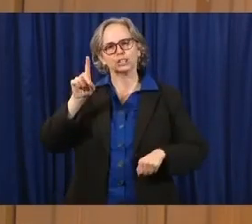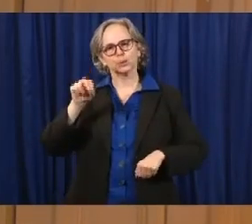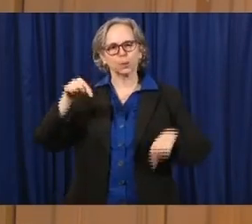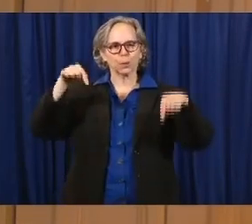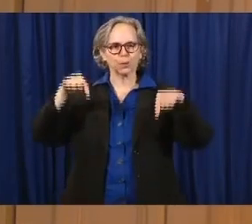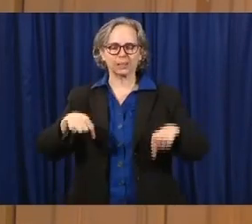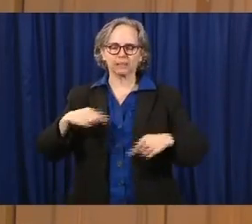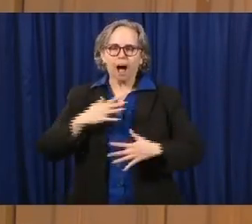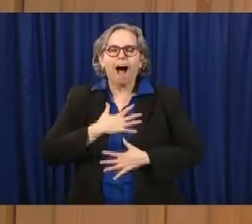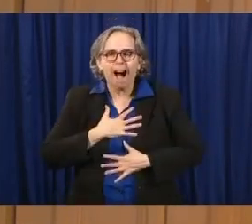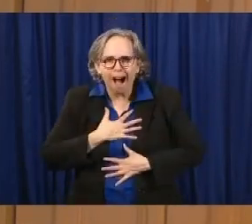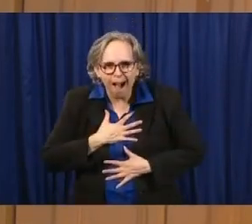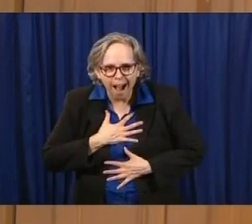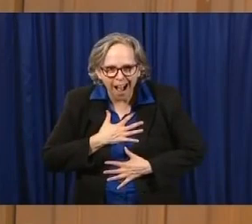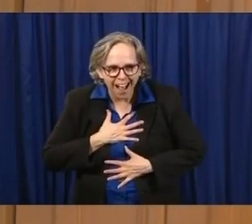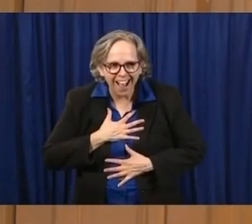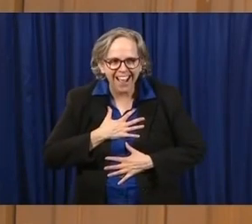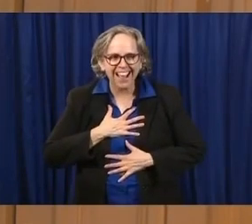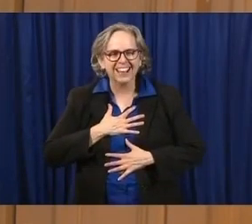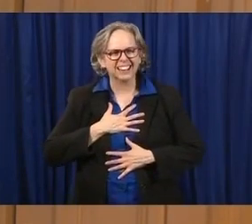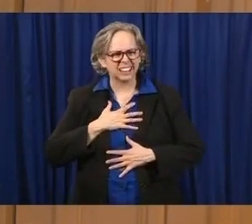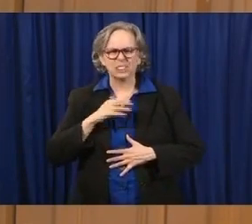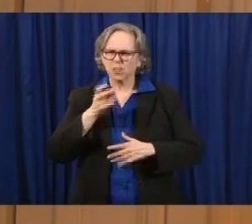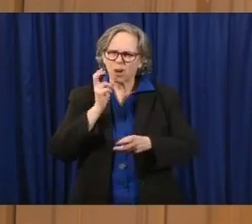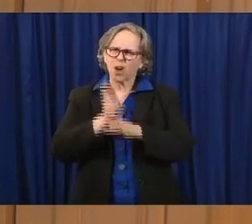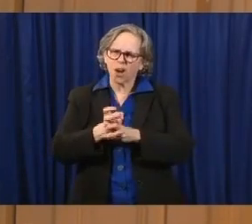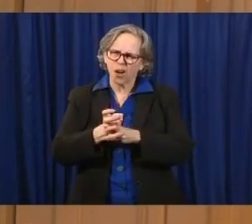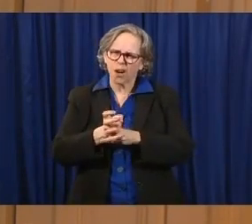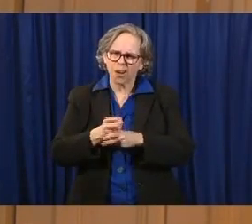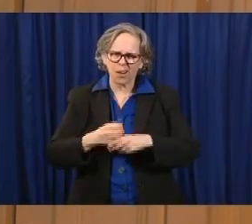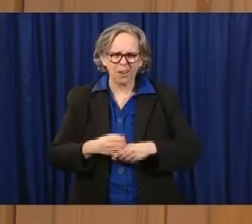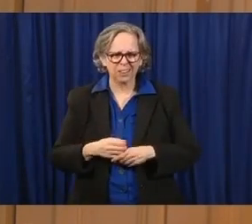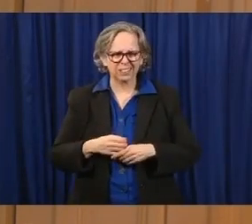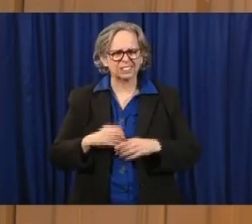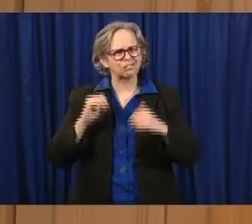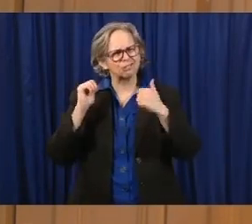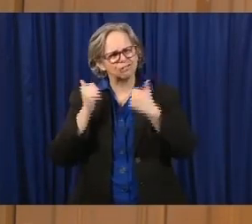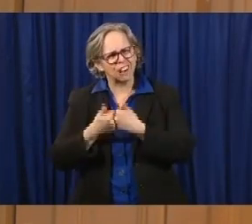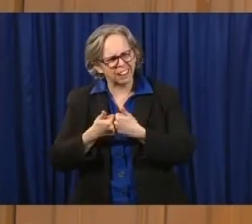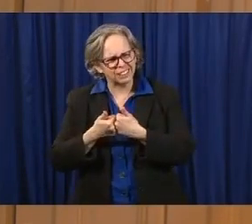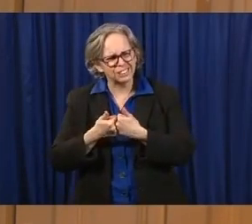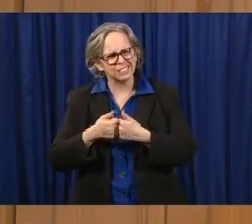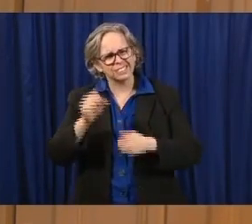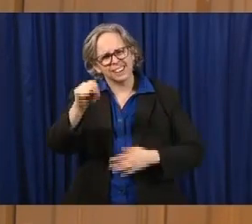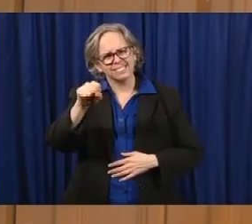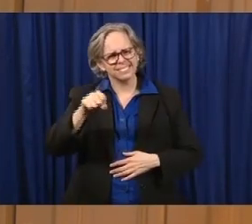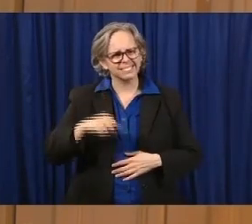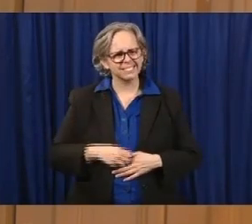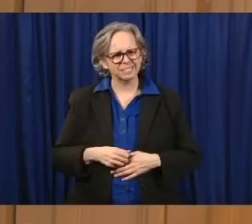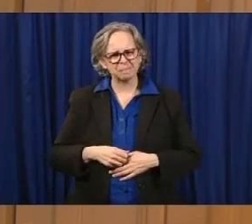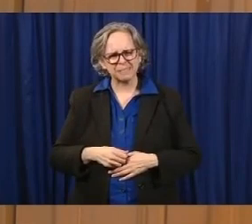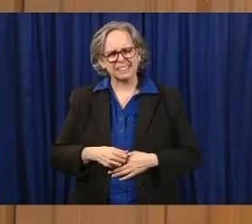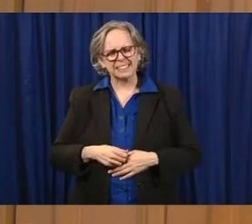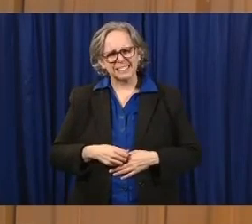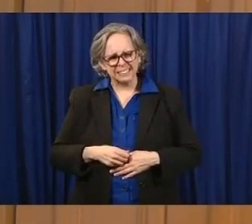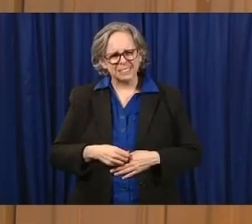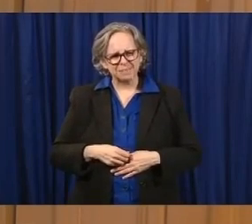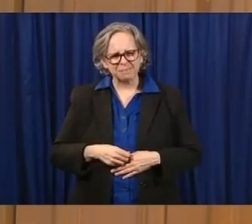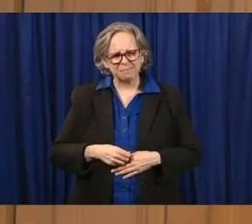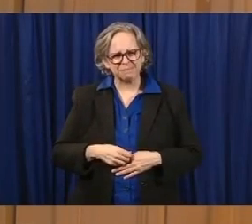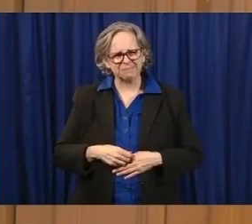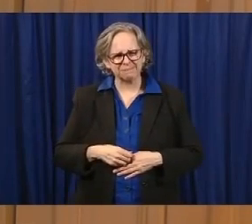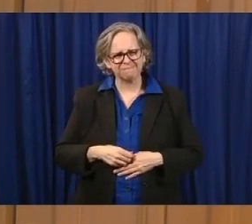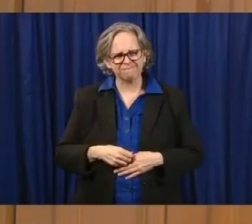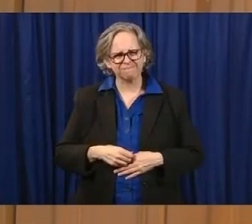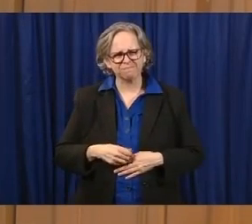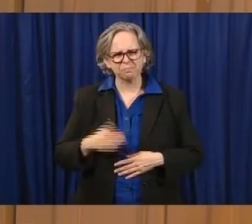such trying times. And I can tell you that I don't yet know, and I will talk to some of my friends